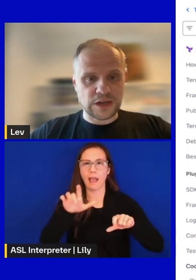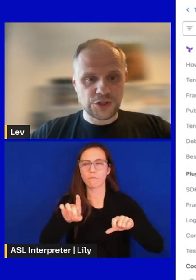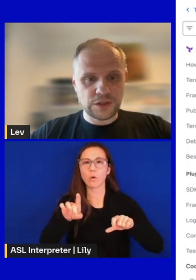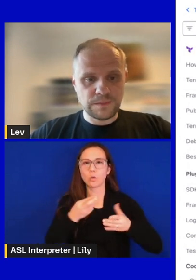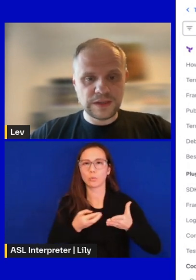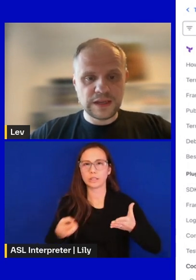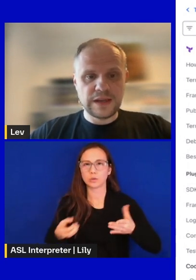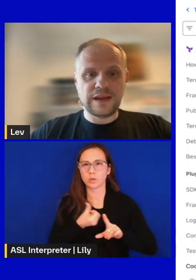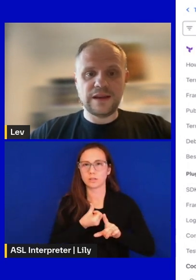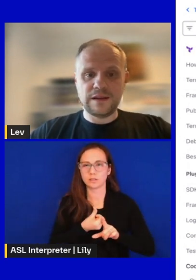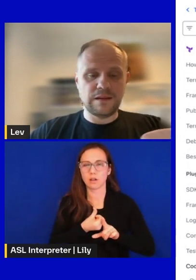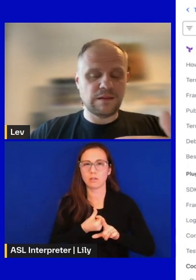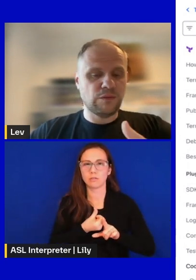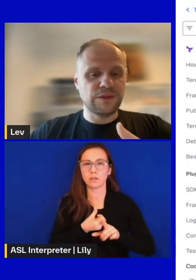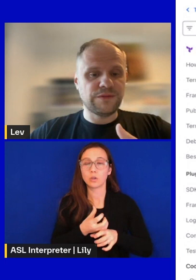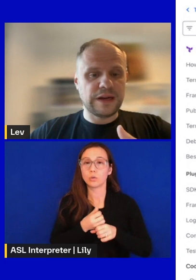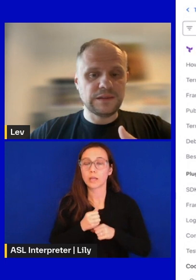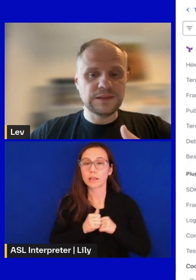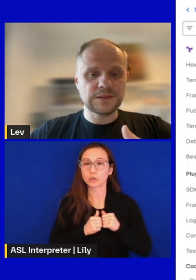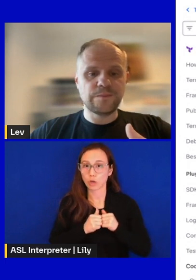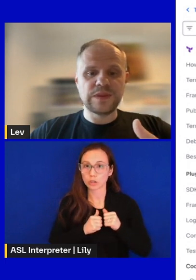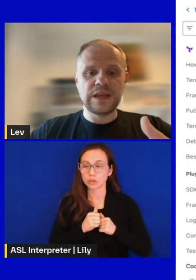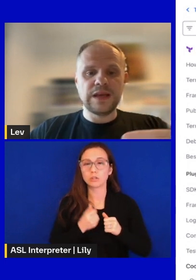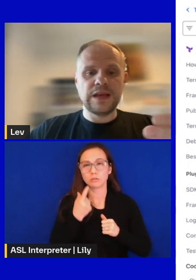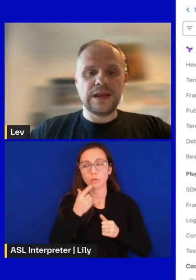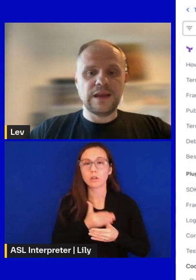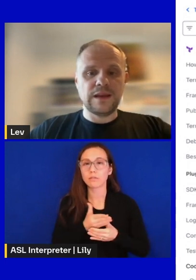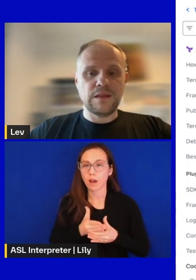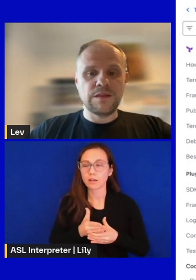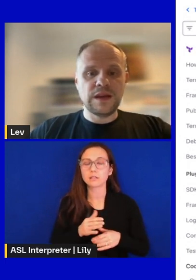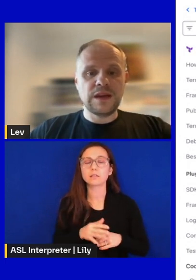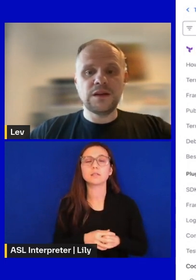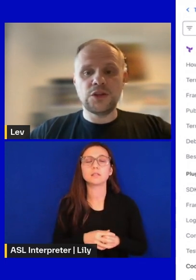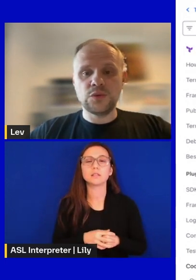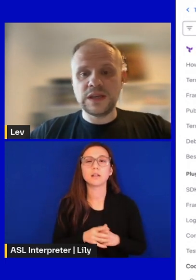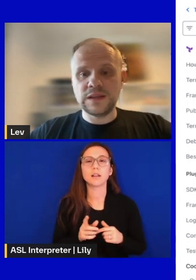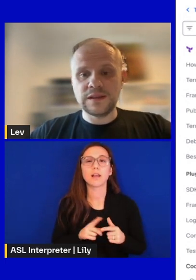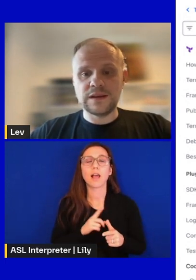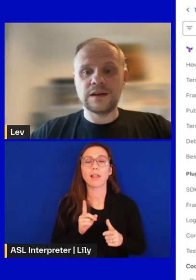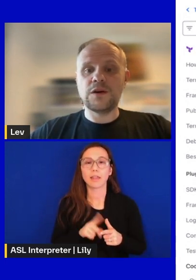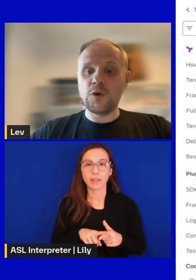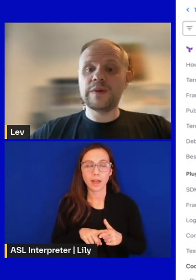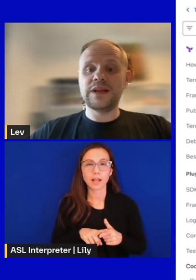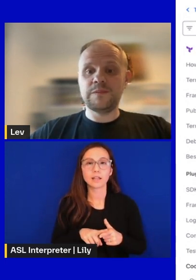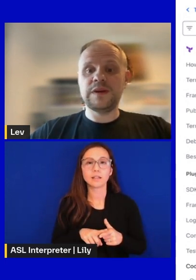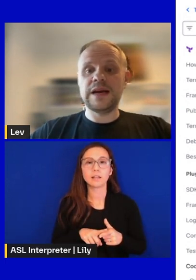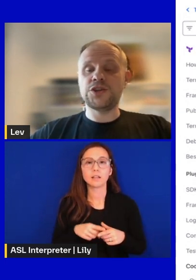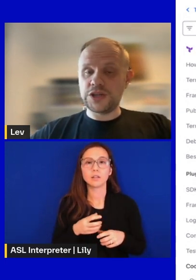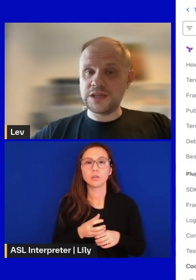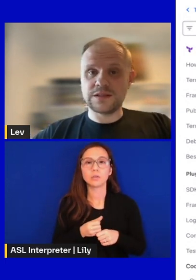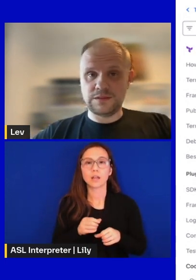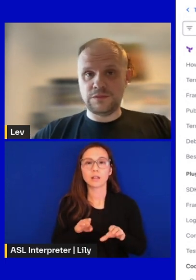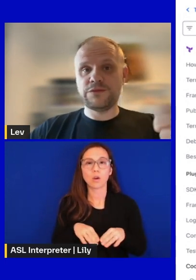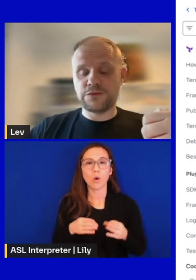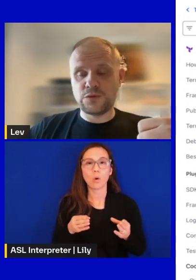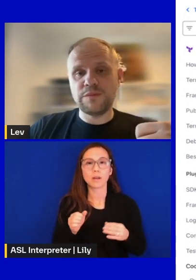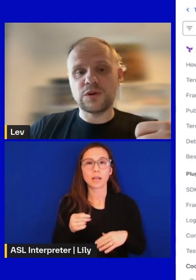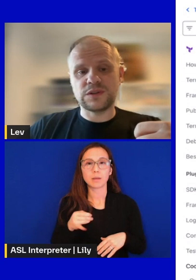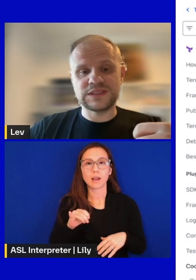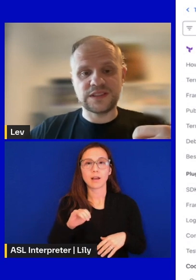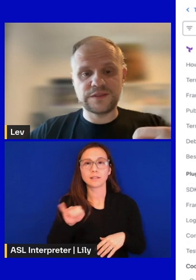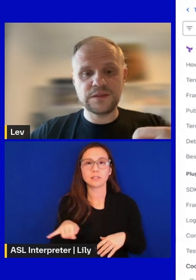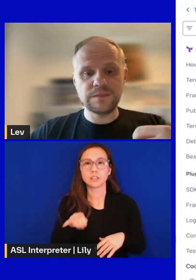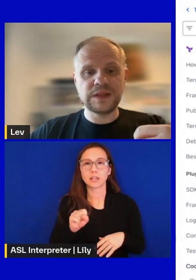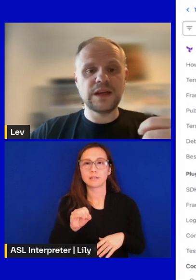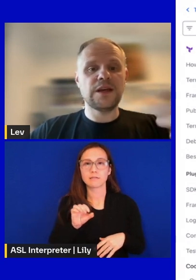the structure of the files. Then you get the OpenAPI JSON from